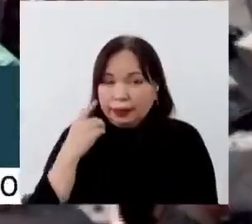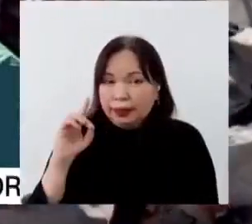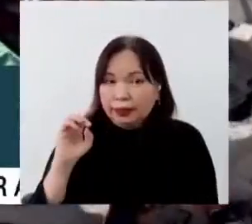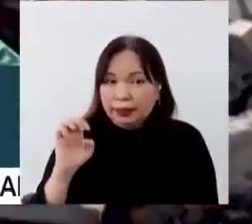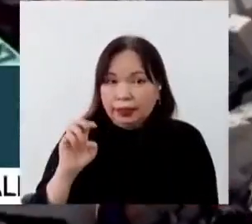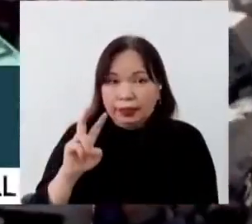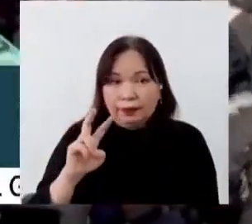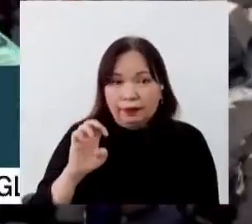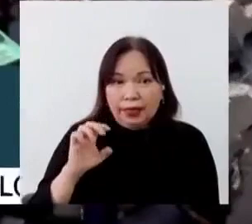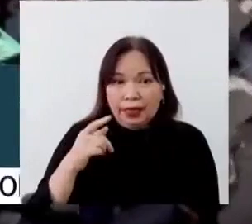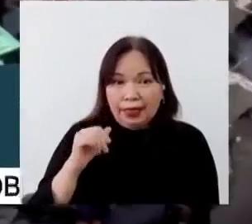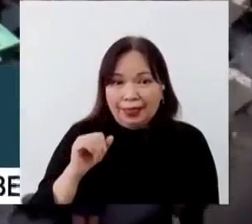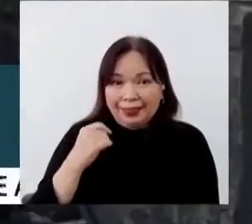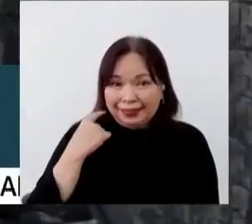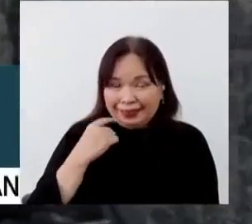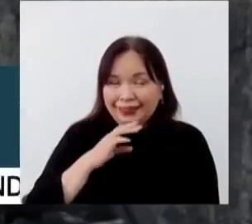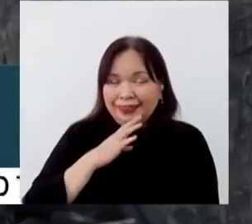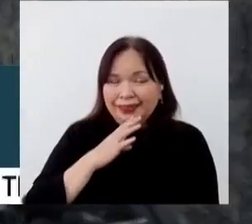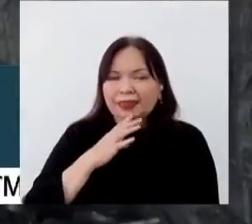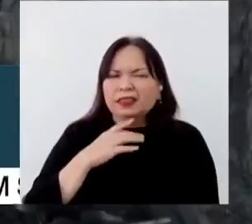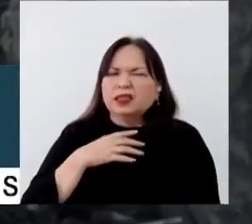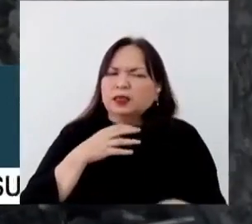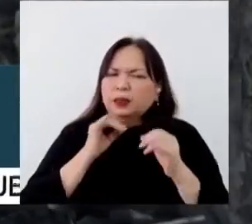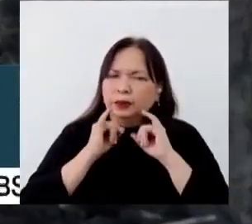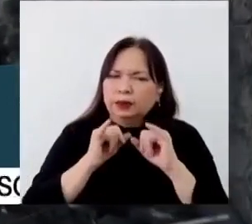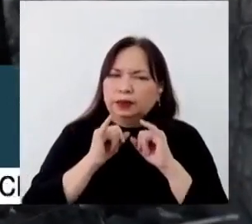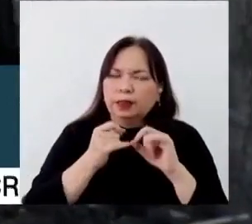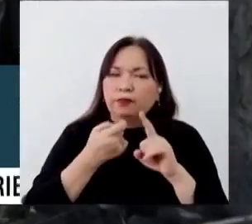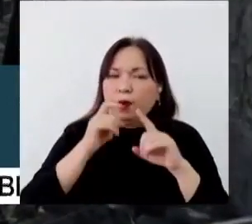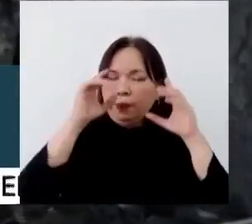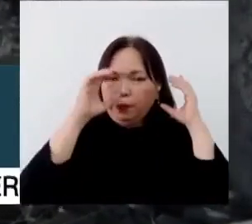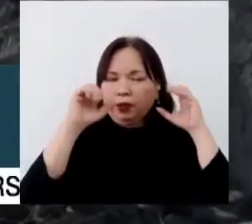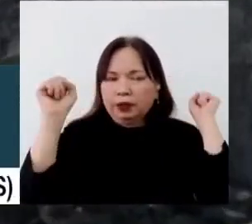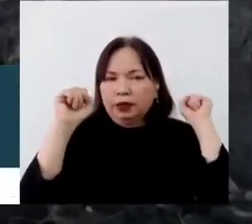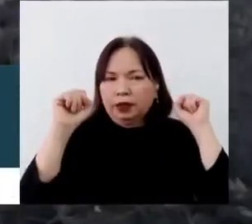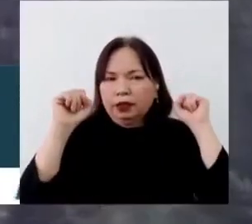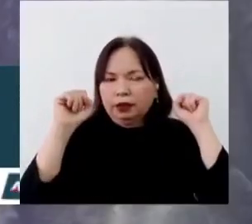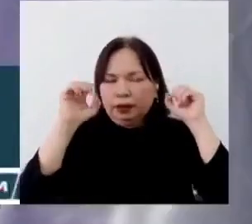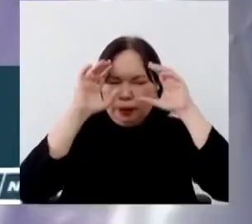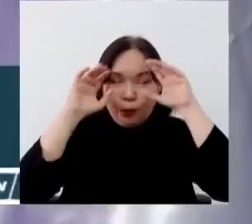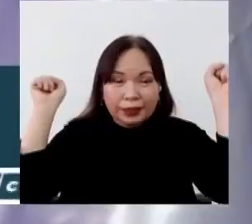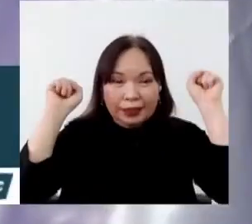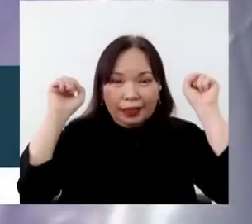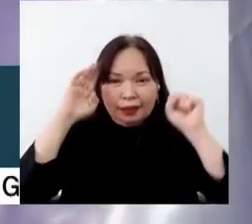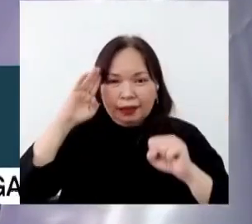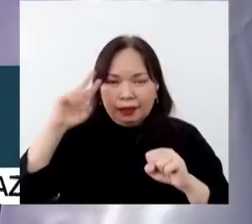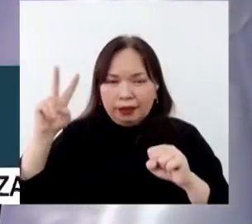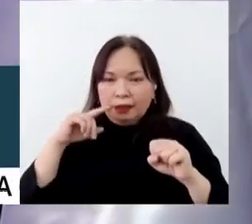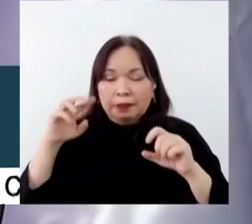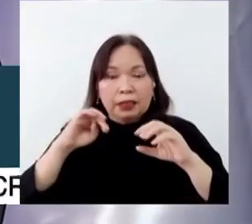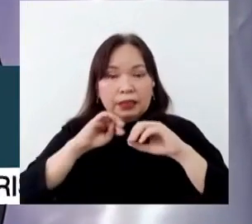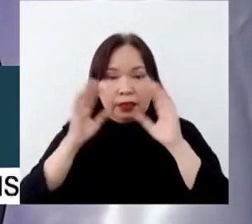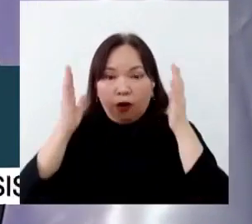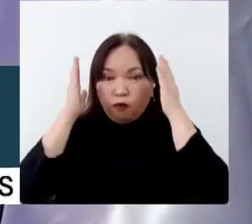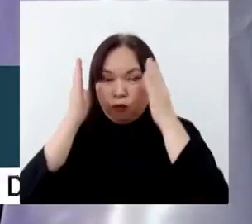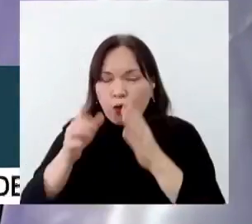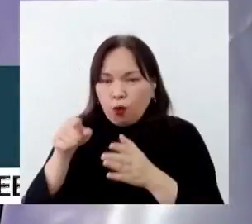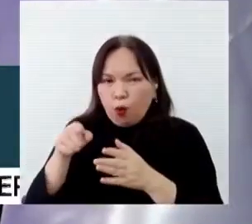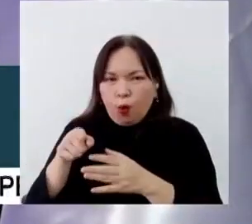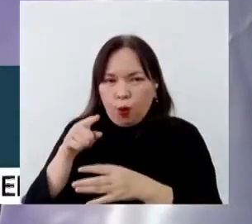detailed instructions to the DFA. He says the president was very clear. The focus should be